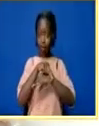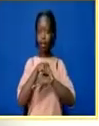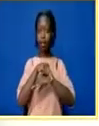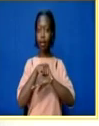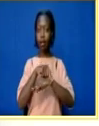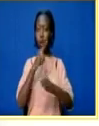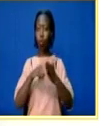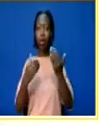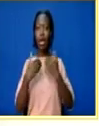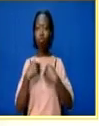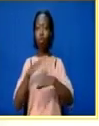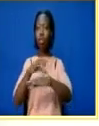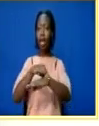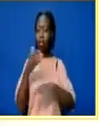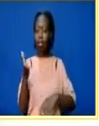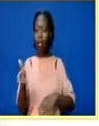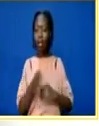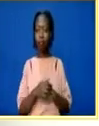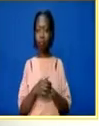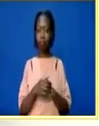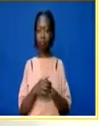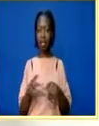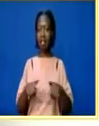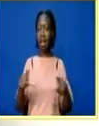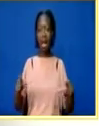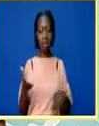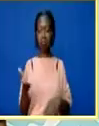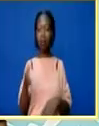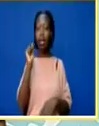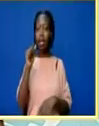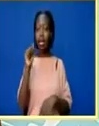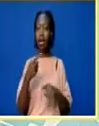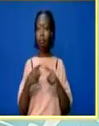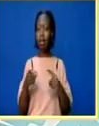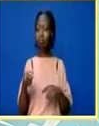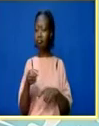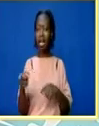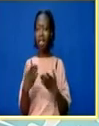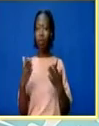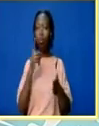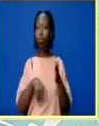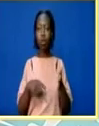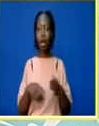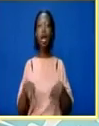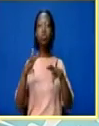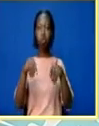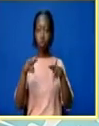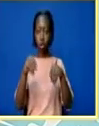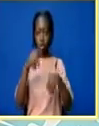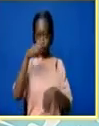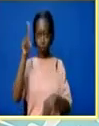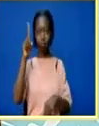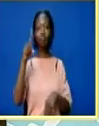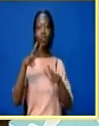the earth? The ground. Yes, what covers the ground? What do you call that material that covers the ground? Soil. It's called